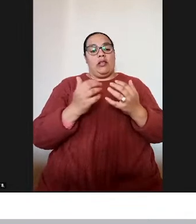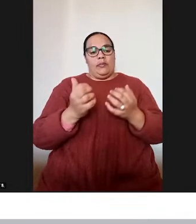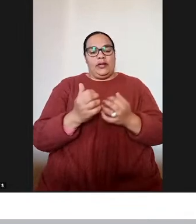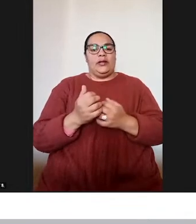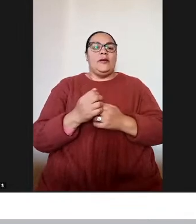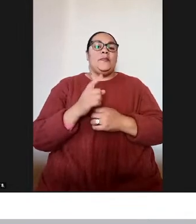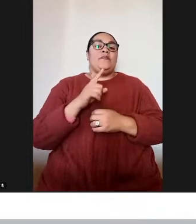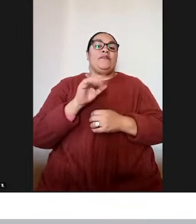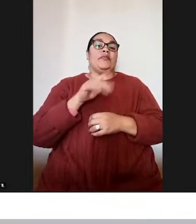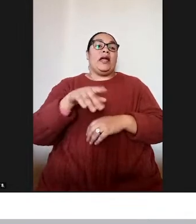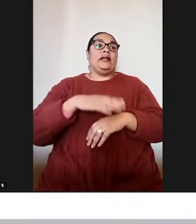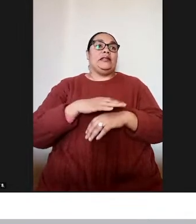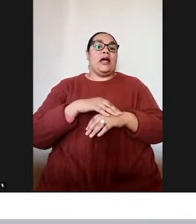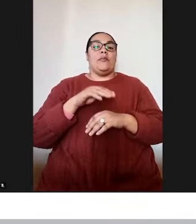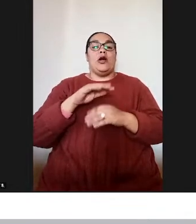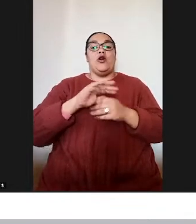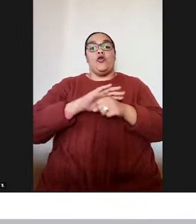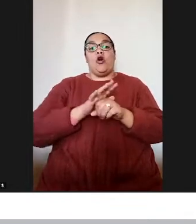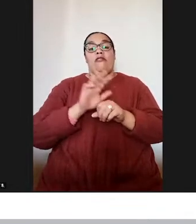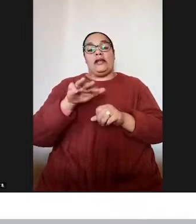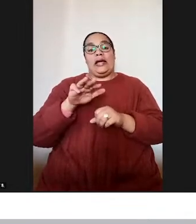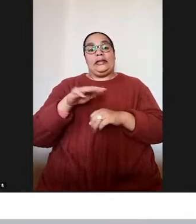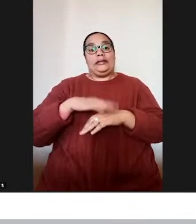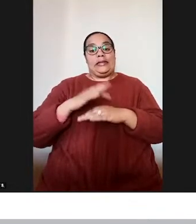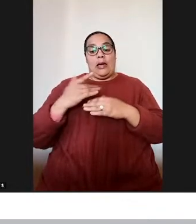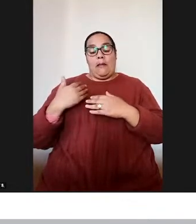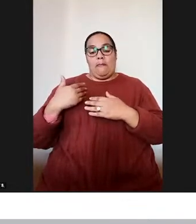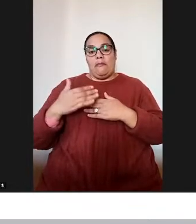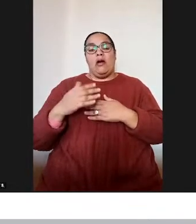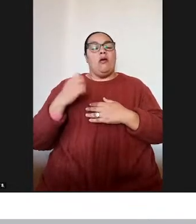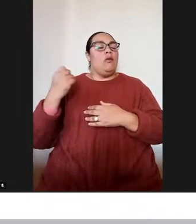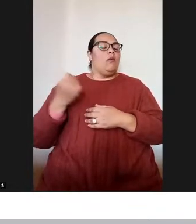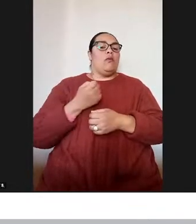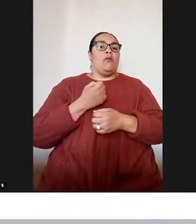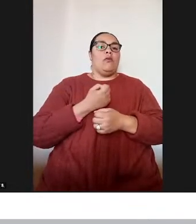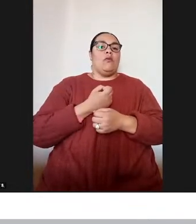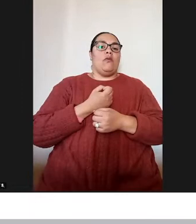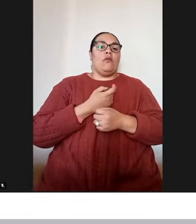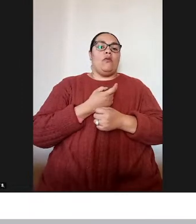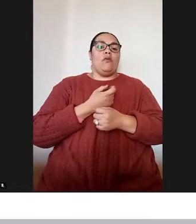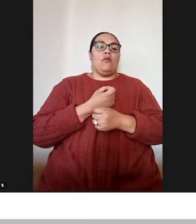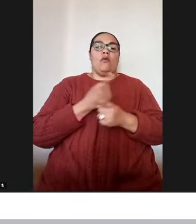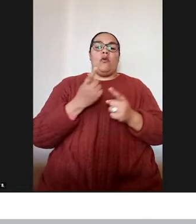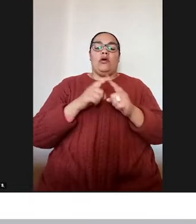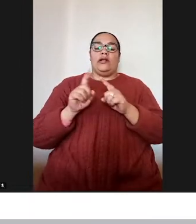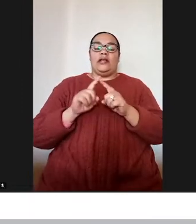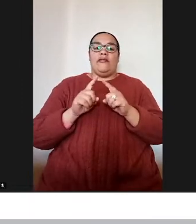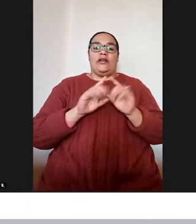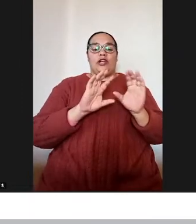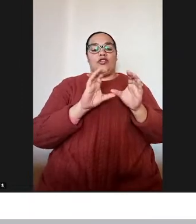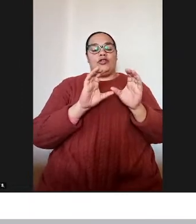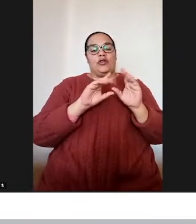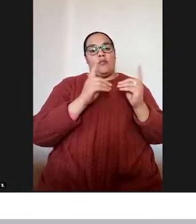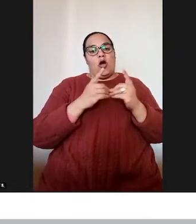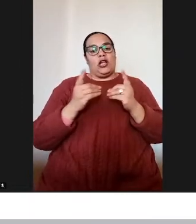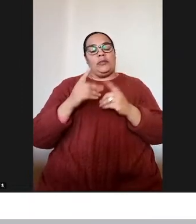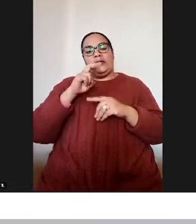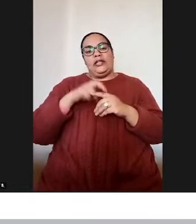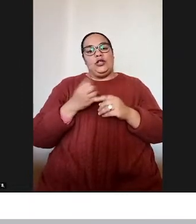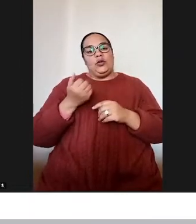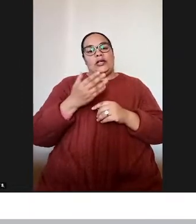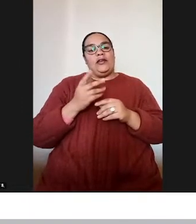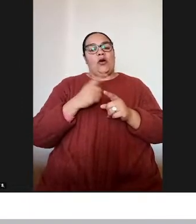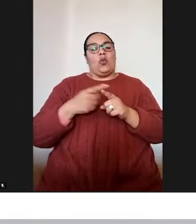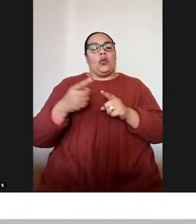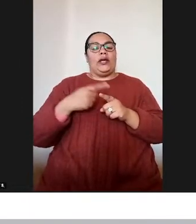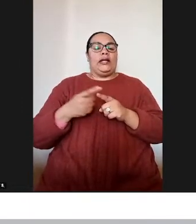the COVID-19 period, all different directorates had to submit weekly return to